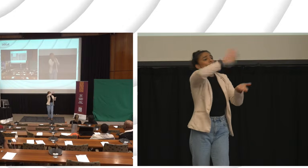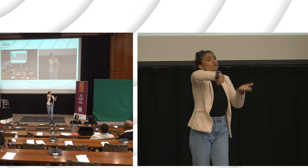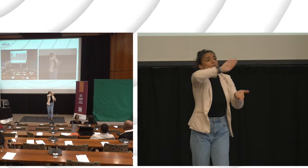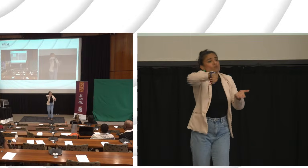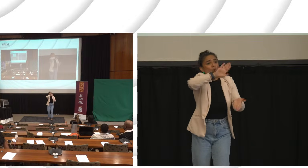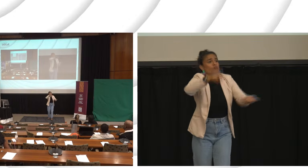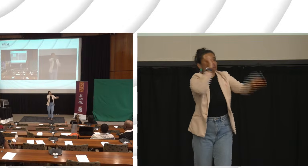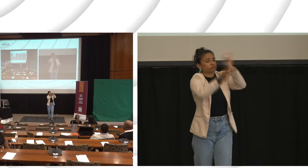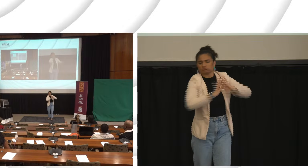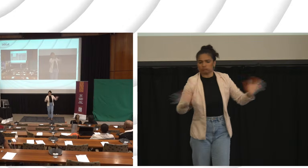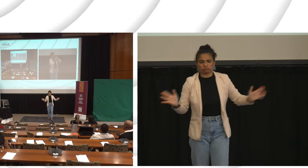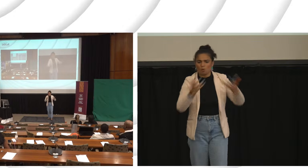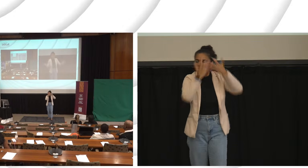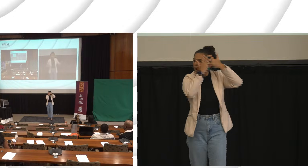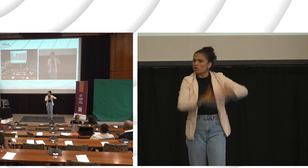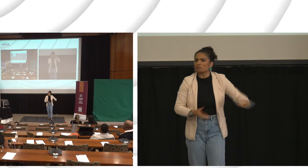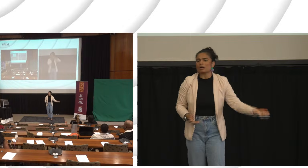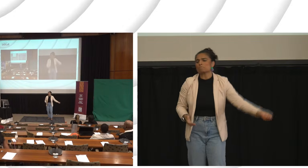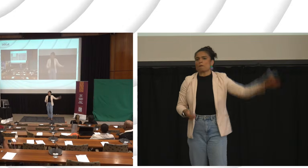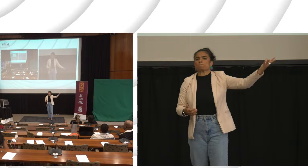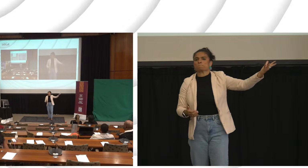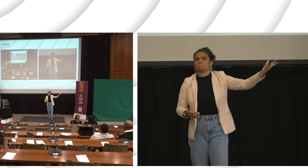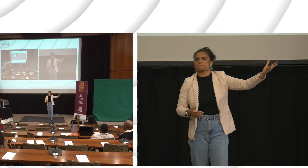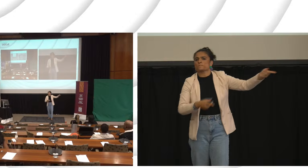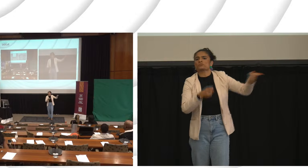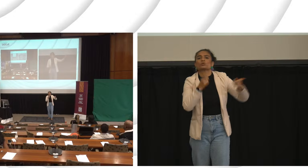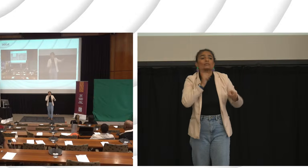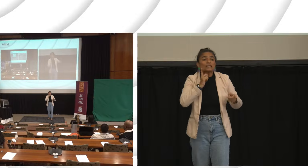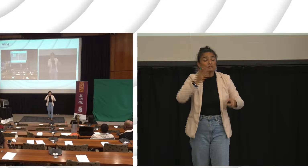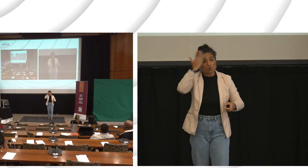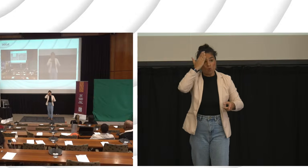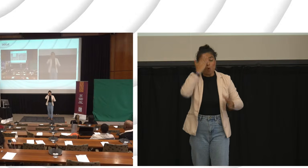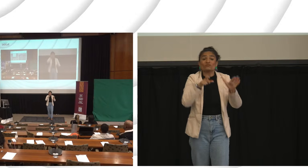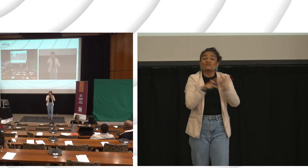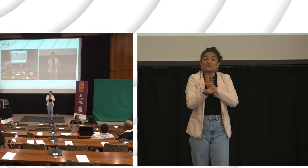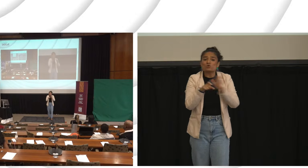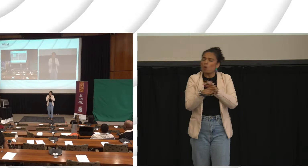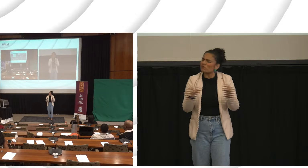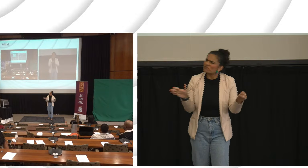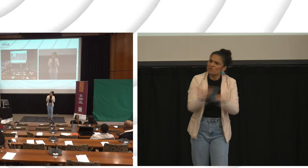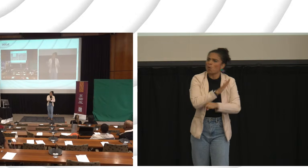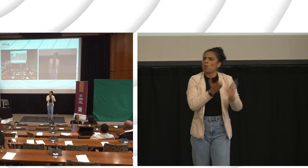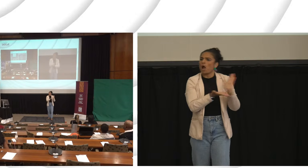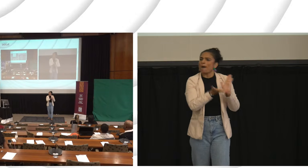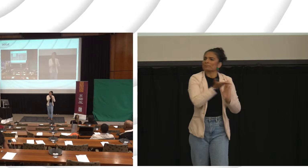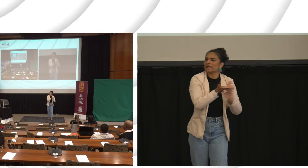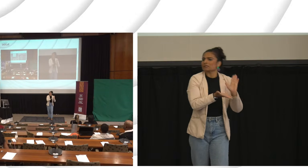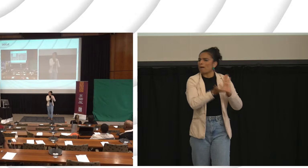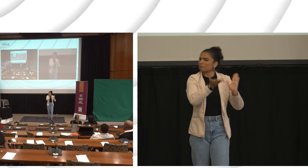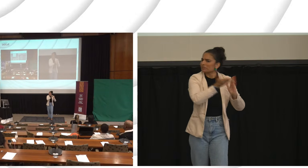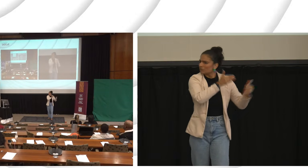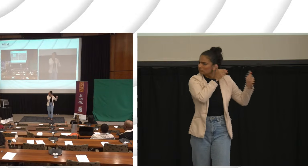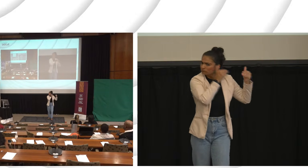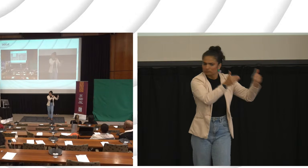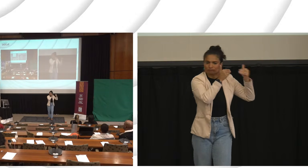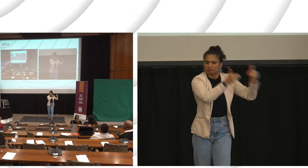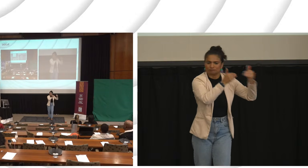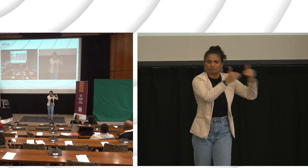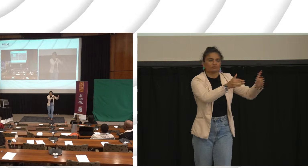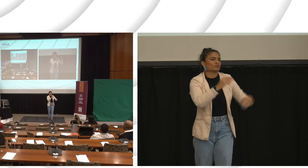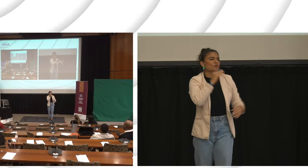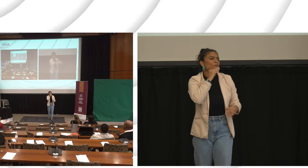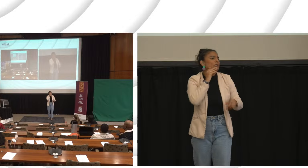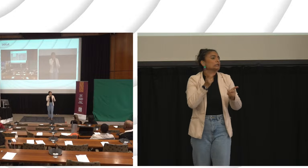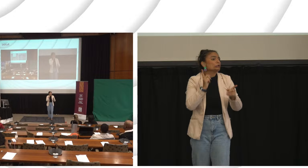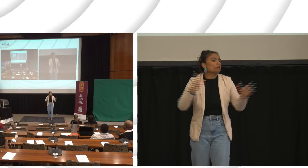to tell you guys, please remove it or change it. Automatically, the updates will happen on the platform when we update. So those